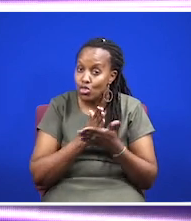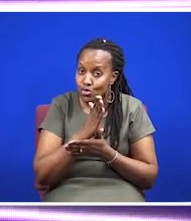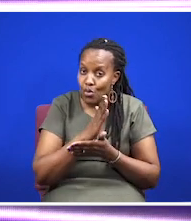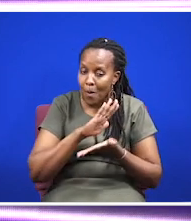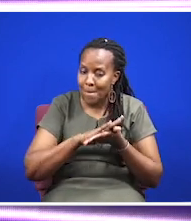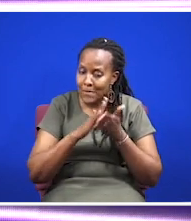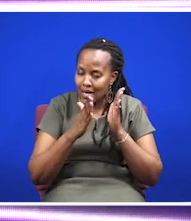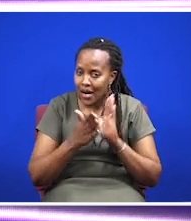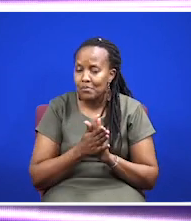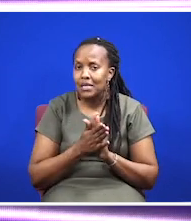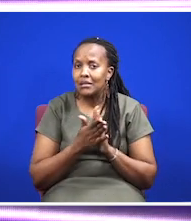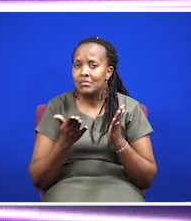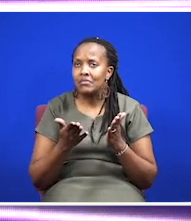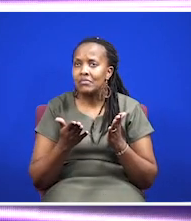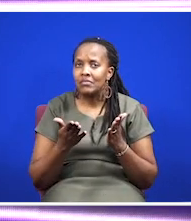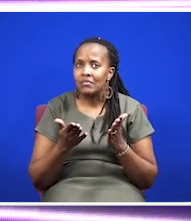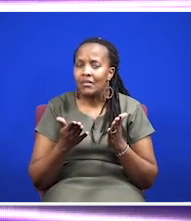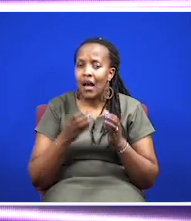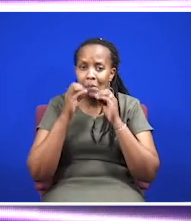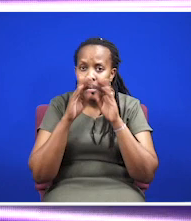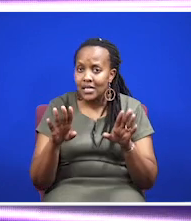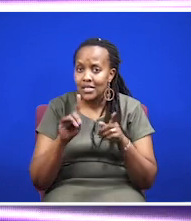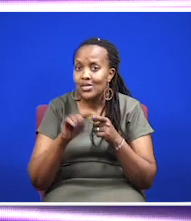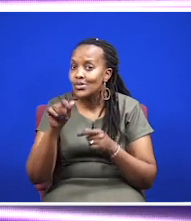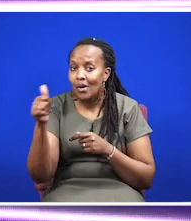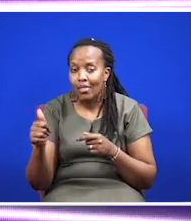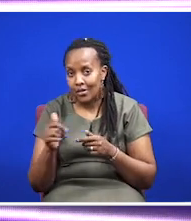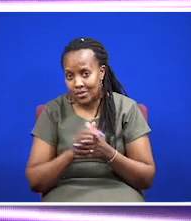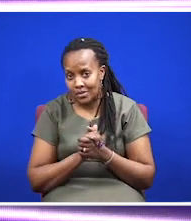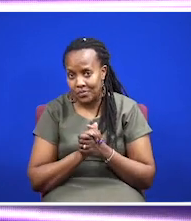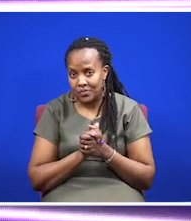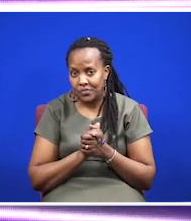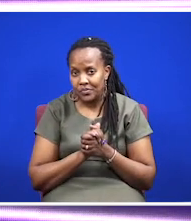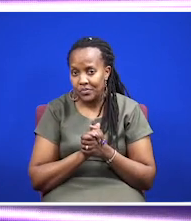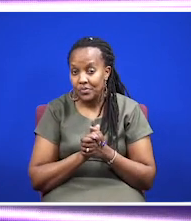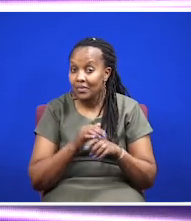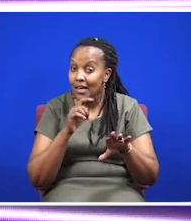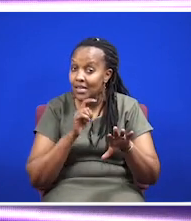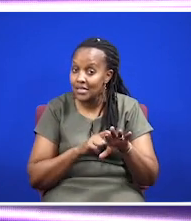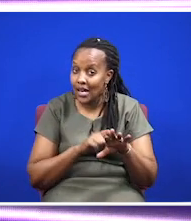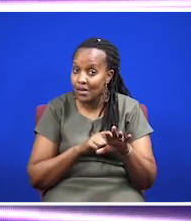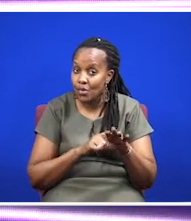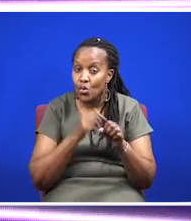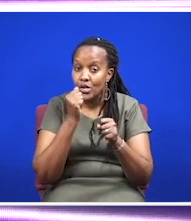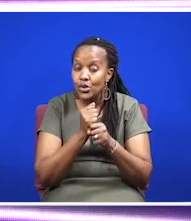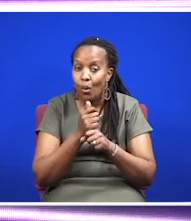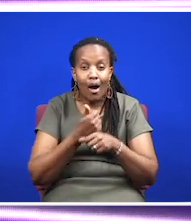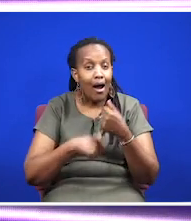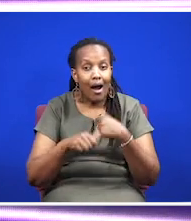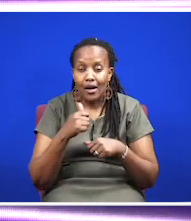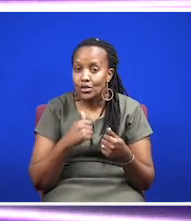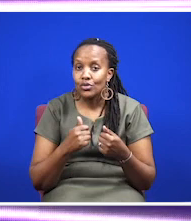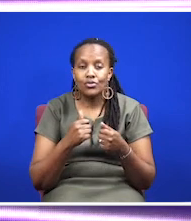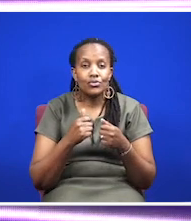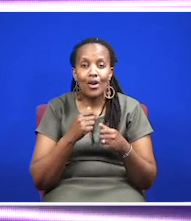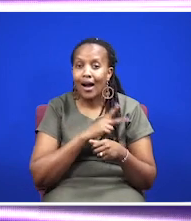of, you know, gratitude in the lives of others because of what we have done. And when we do acts of kindness, we will find that we